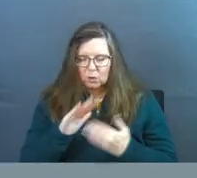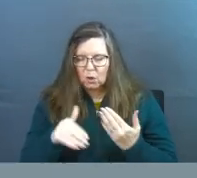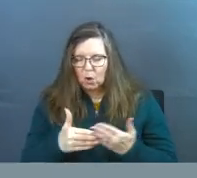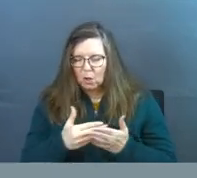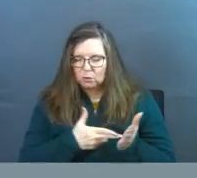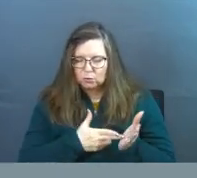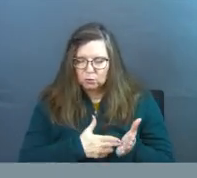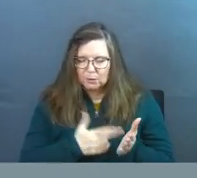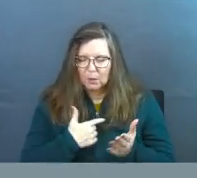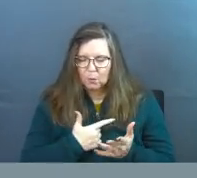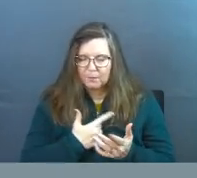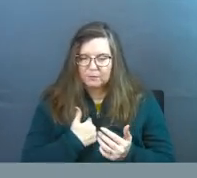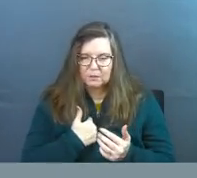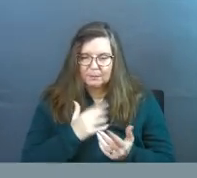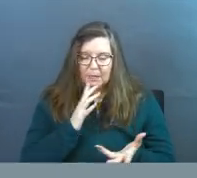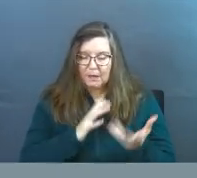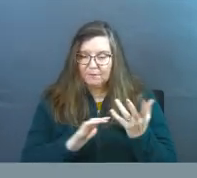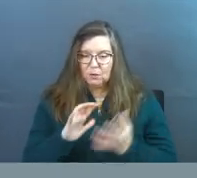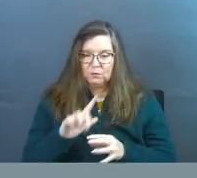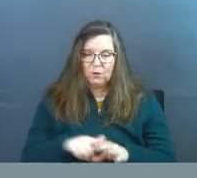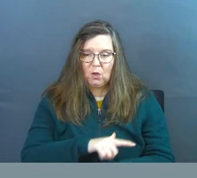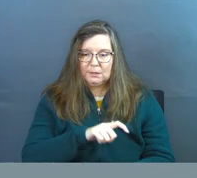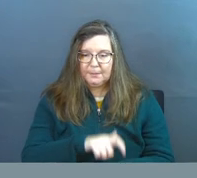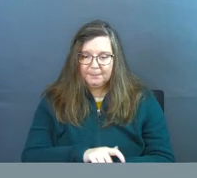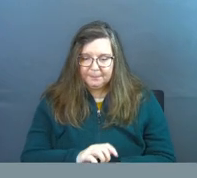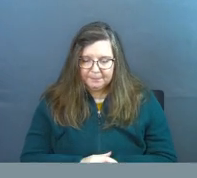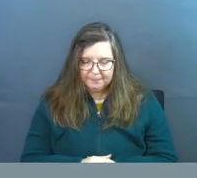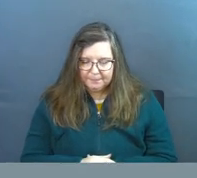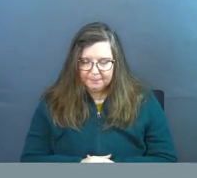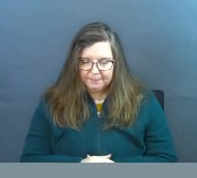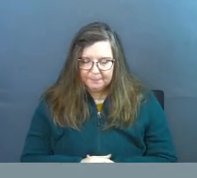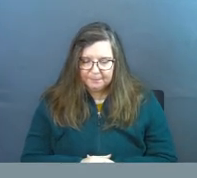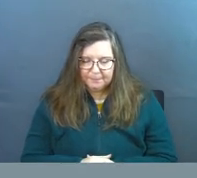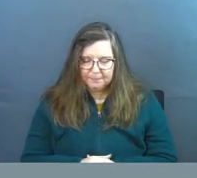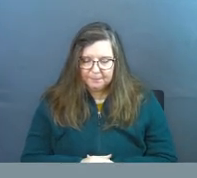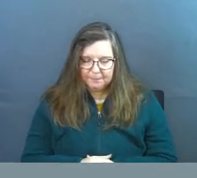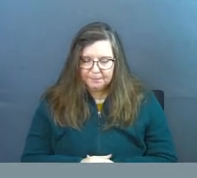were all truth, and we've just been confused for a long time.